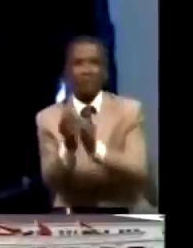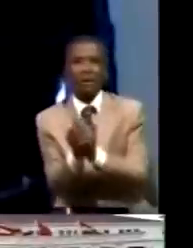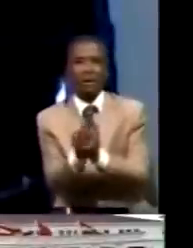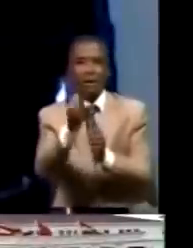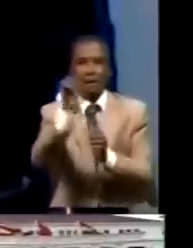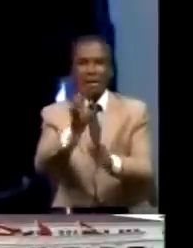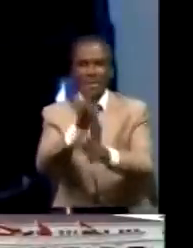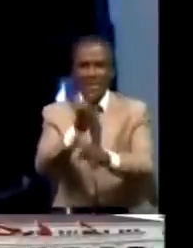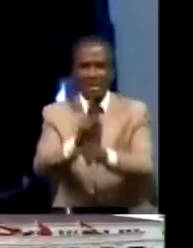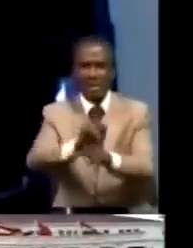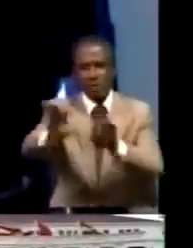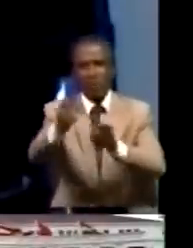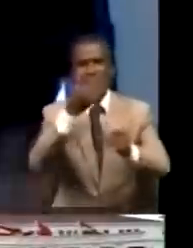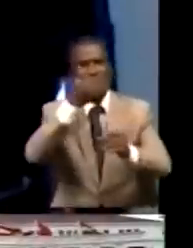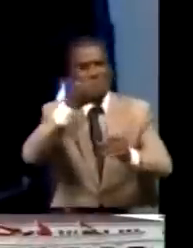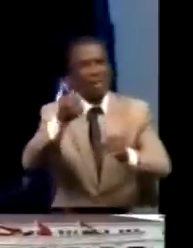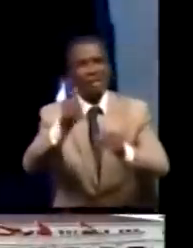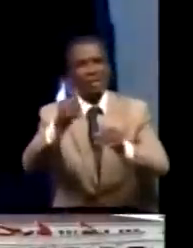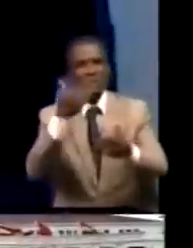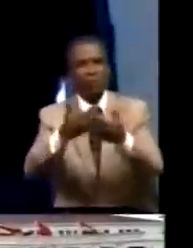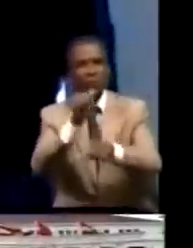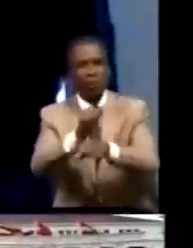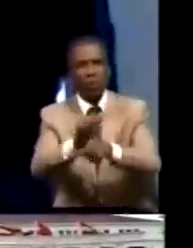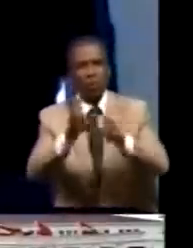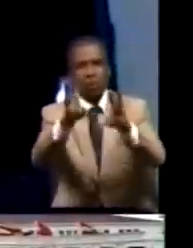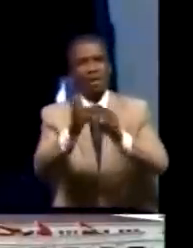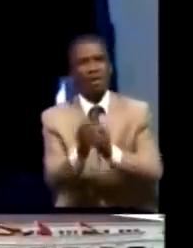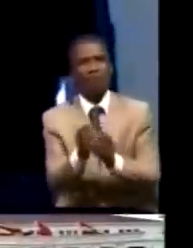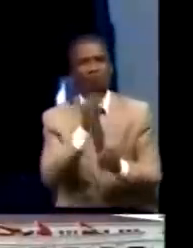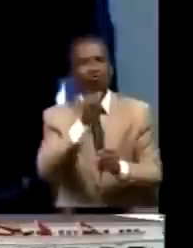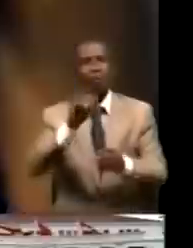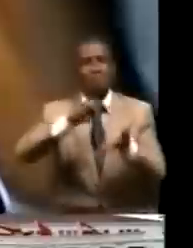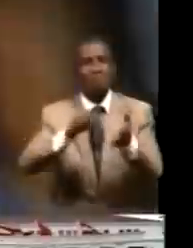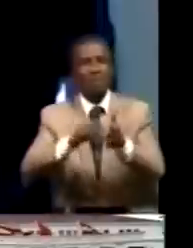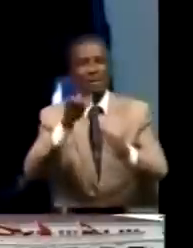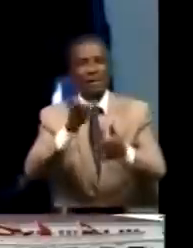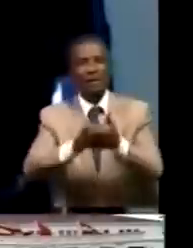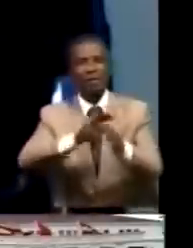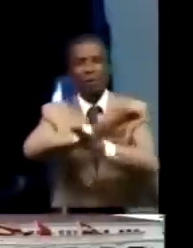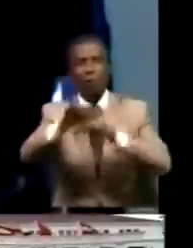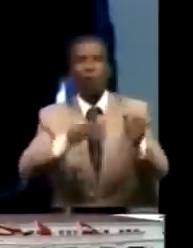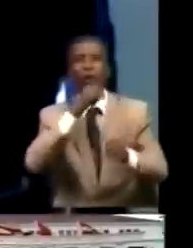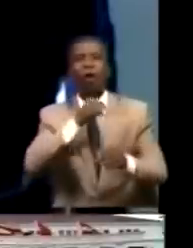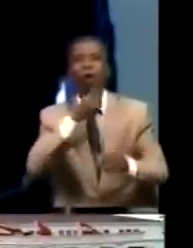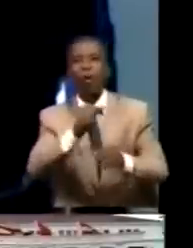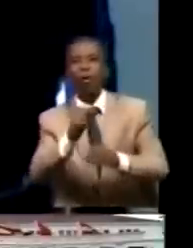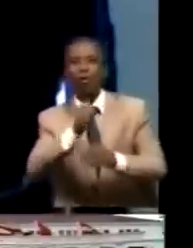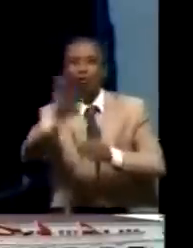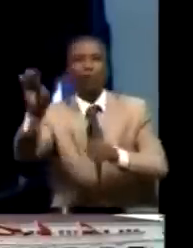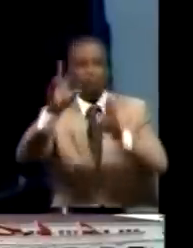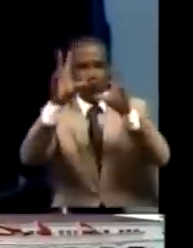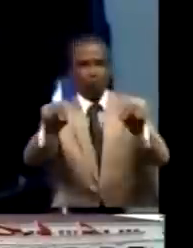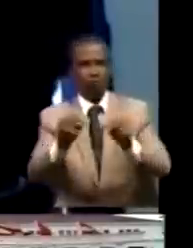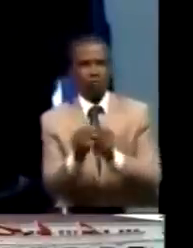maintain best practices. They didn't throw out everything in the previous thing. They said you must have best practices.